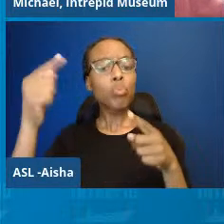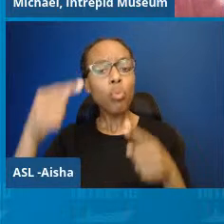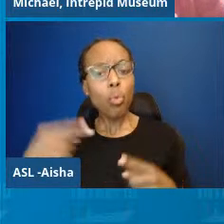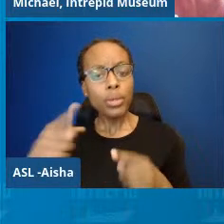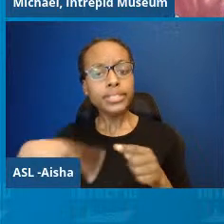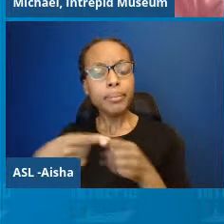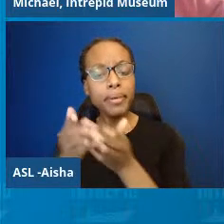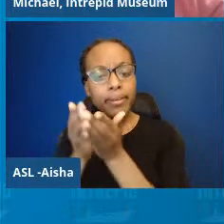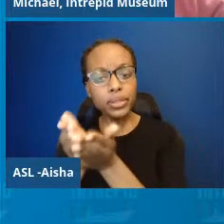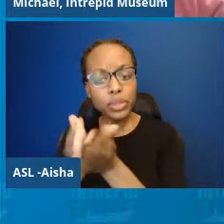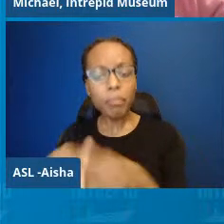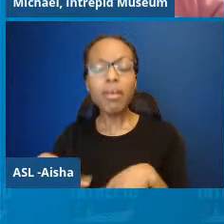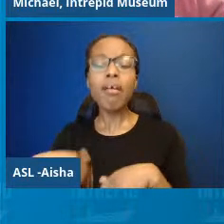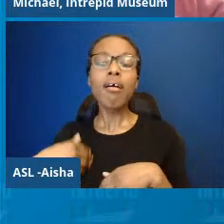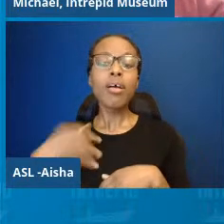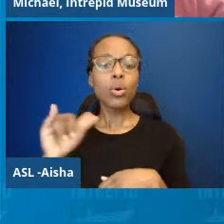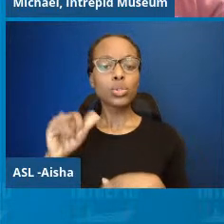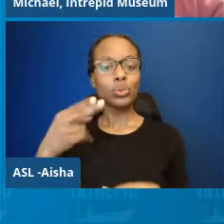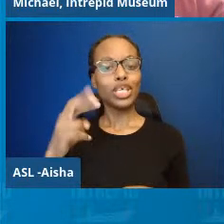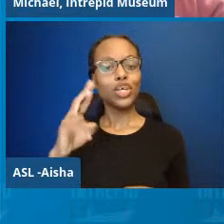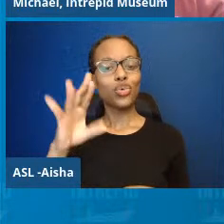history.